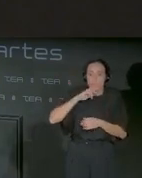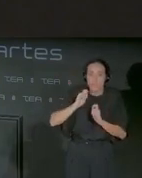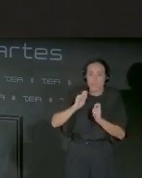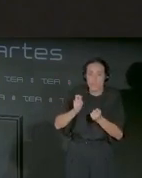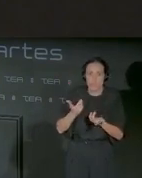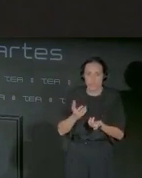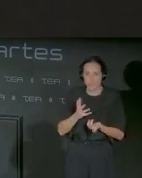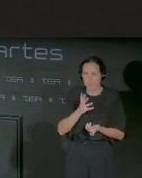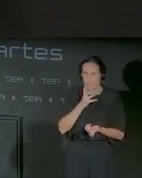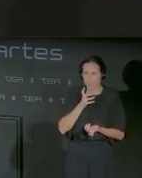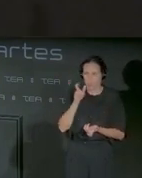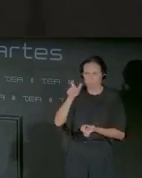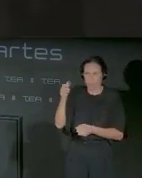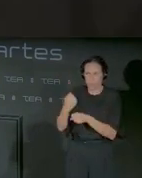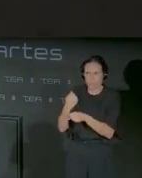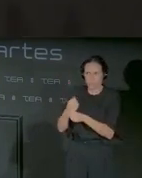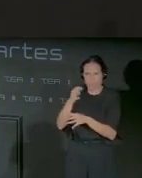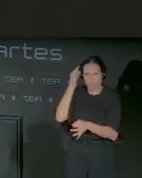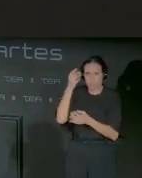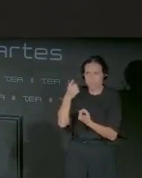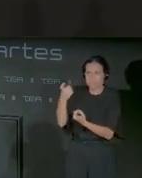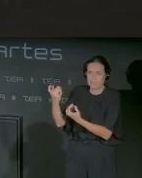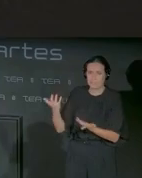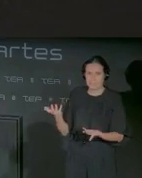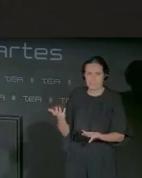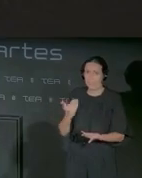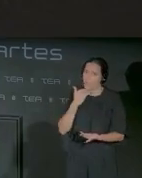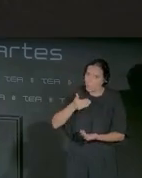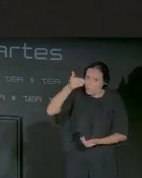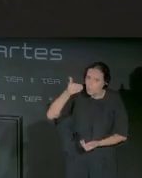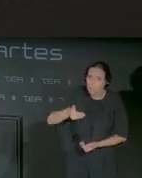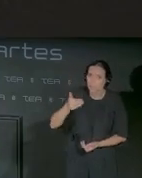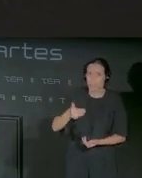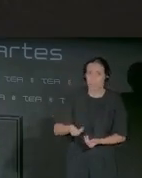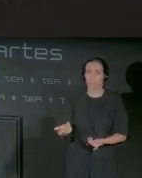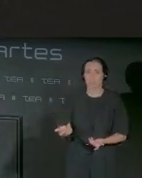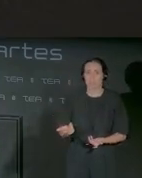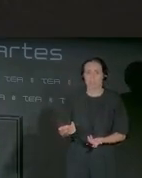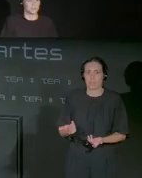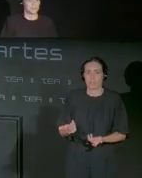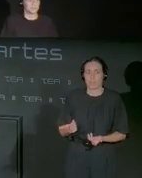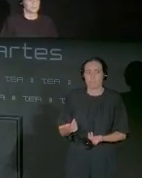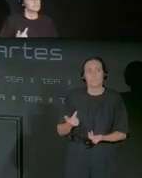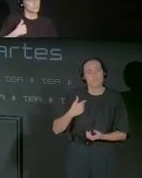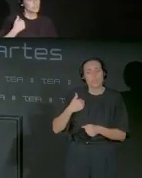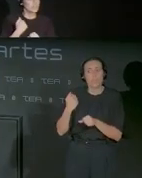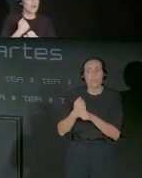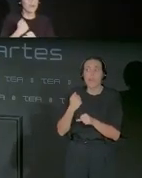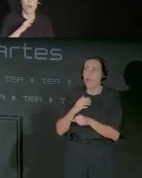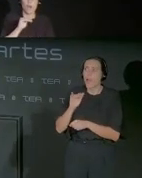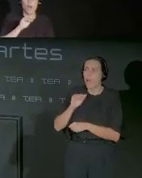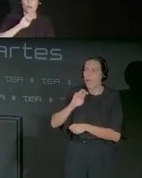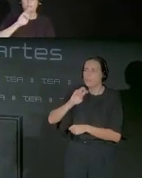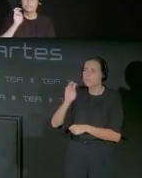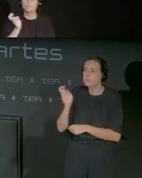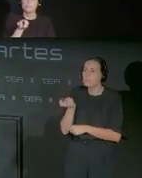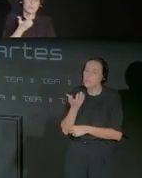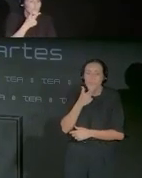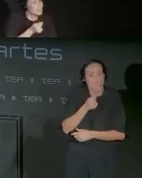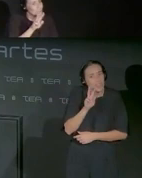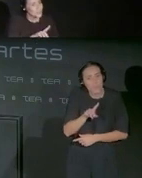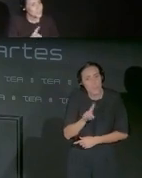So we have a lot to offer, but I just want to say, stress that it's not an easy job to do. I totally agree with you. I don't know at